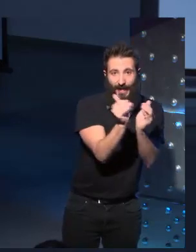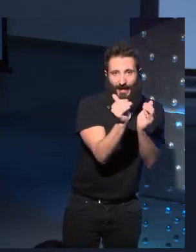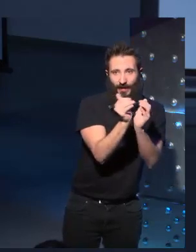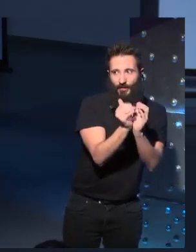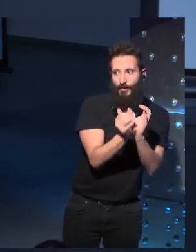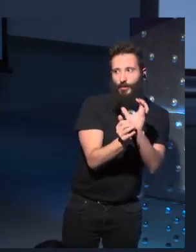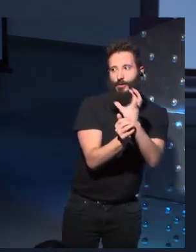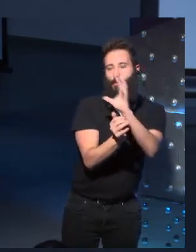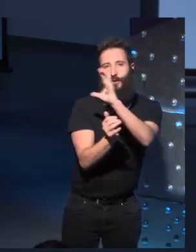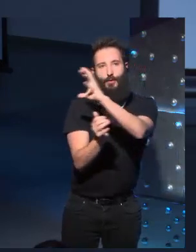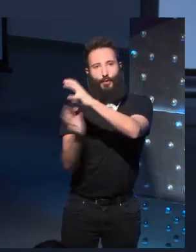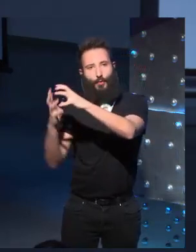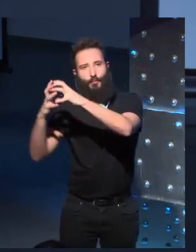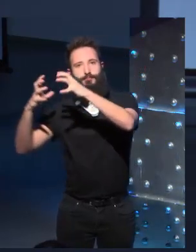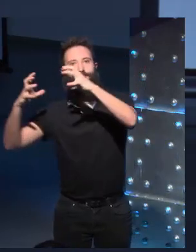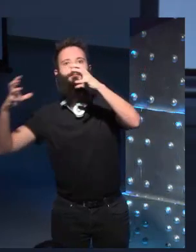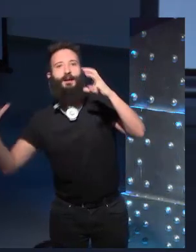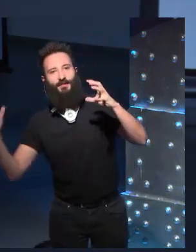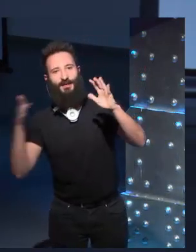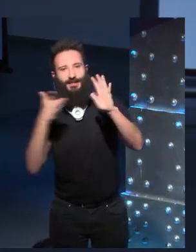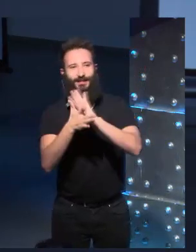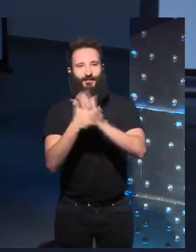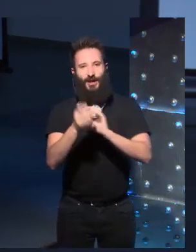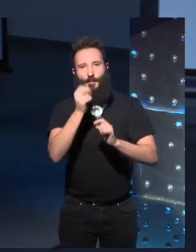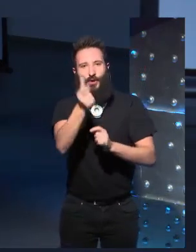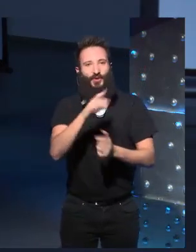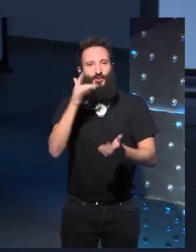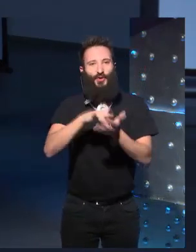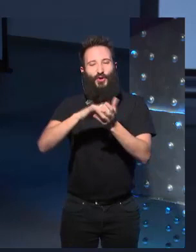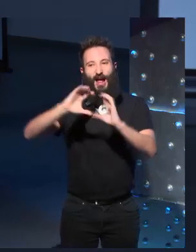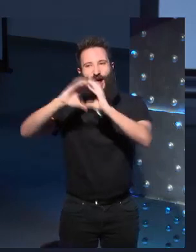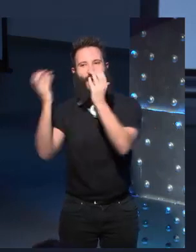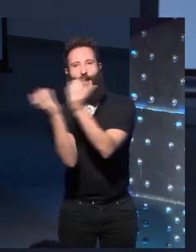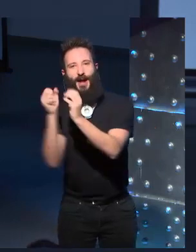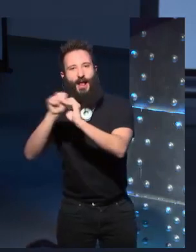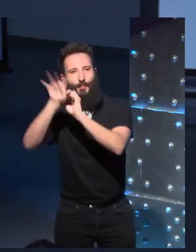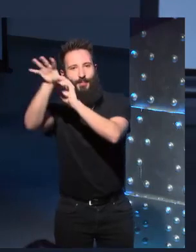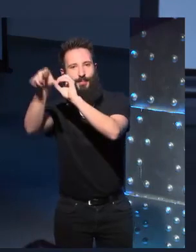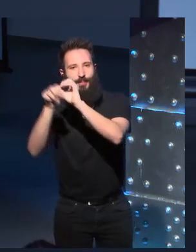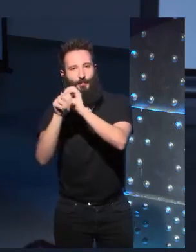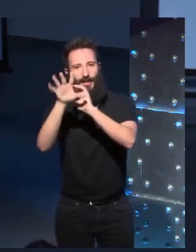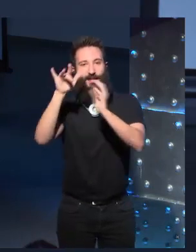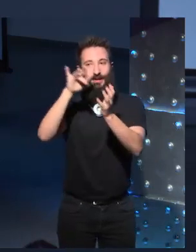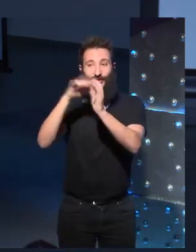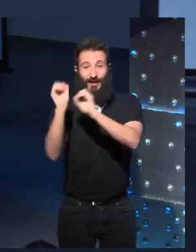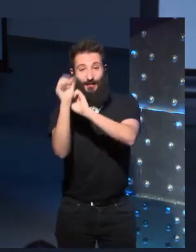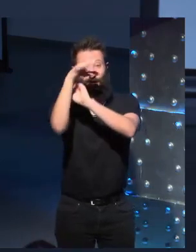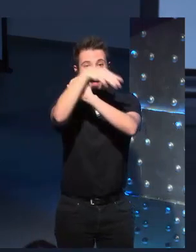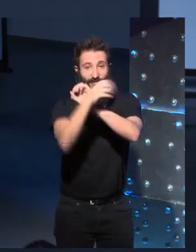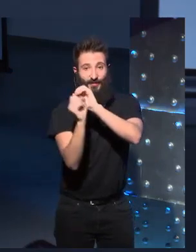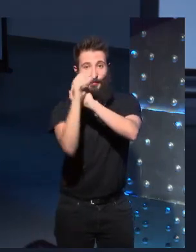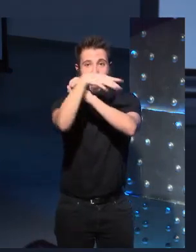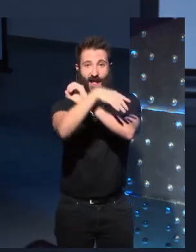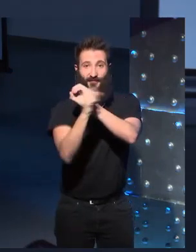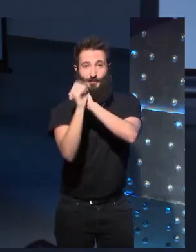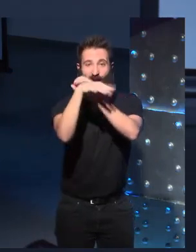of river of plasma flowing from the big one to the small one, which would be feeding